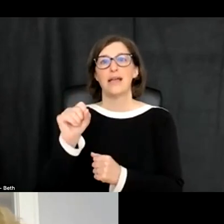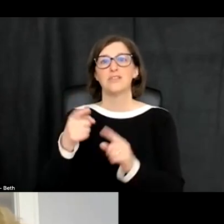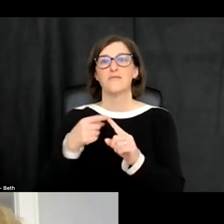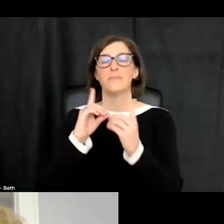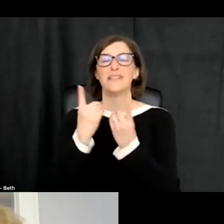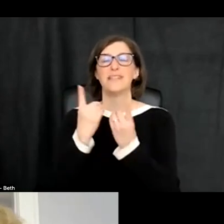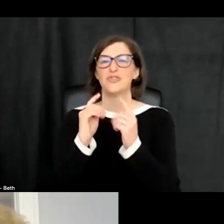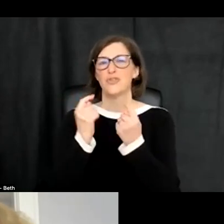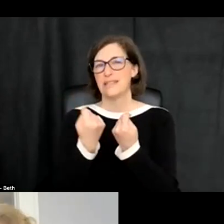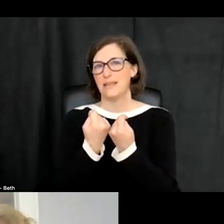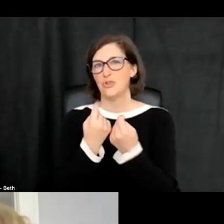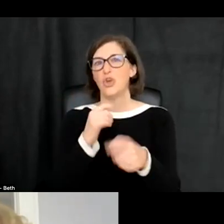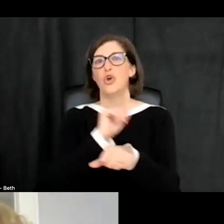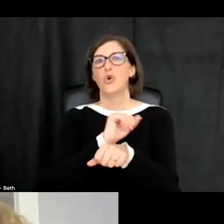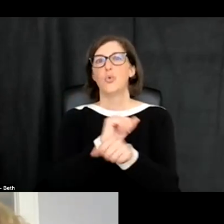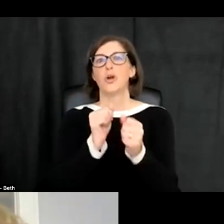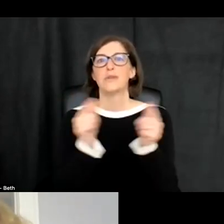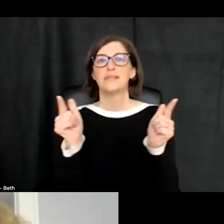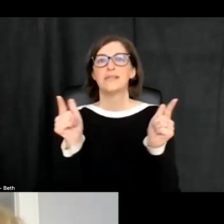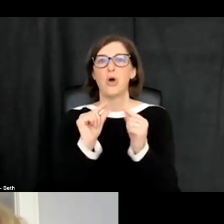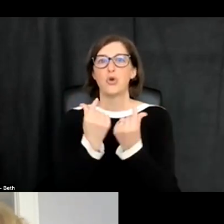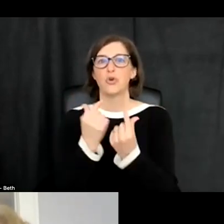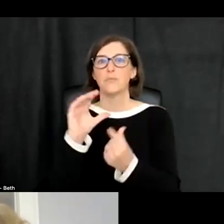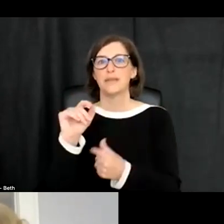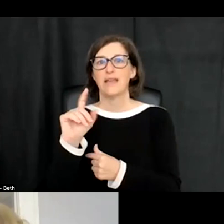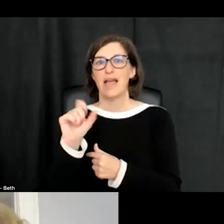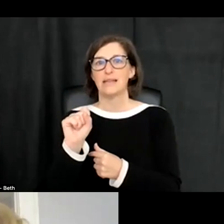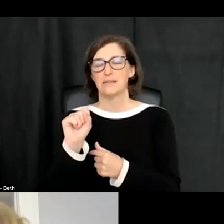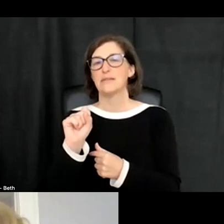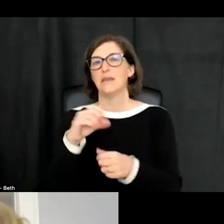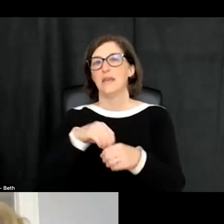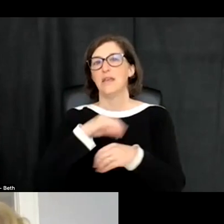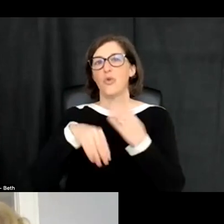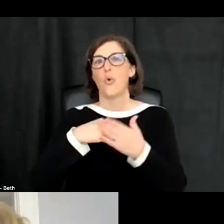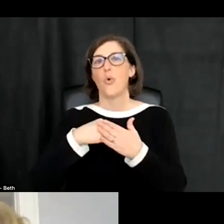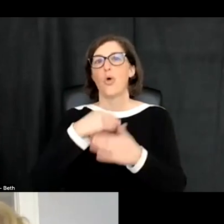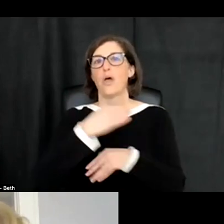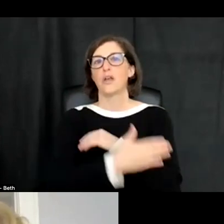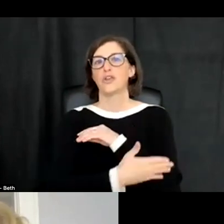teams who work with the smaller groups of cats spread across the country.